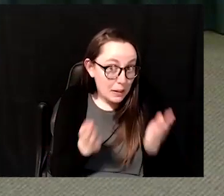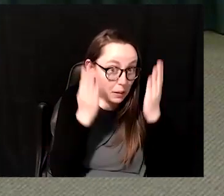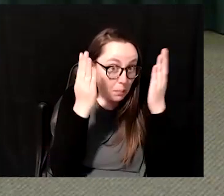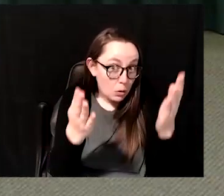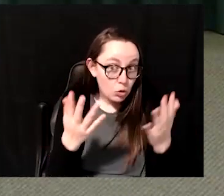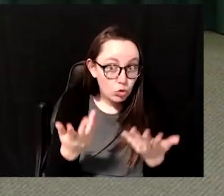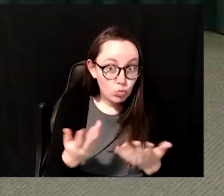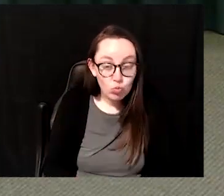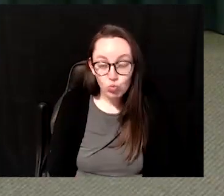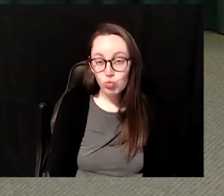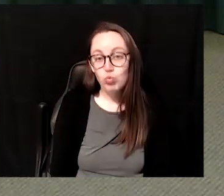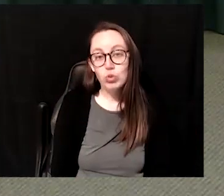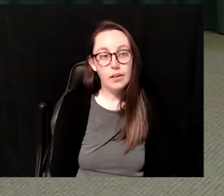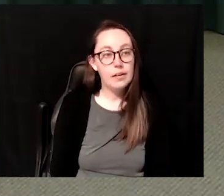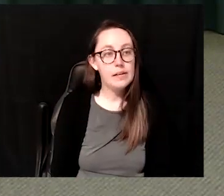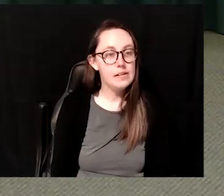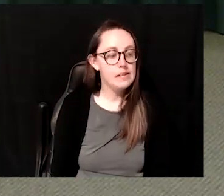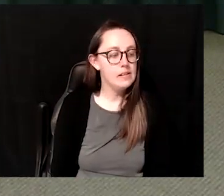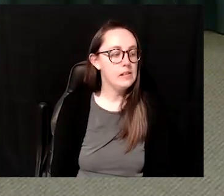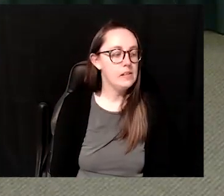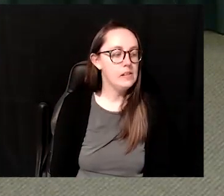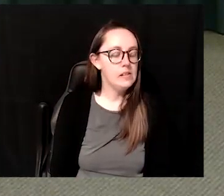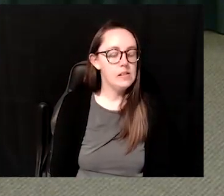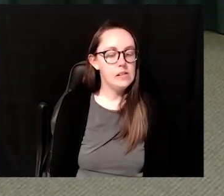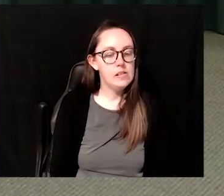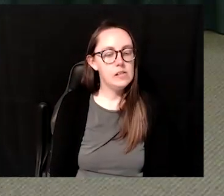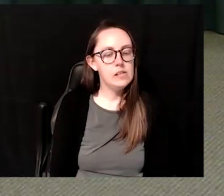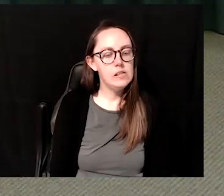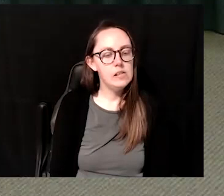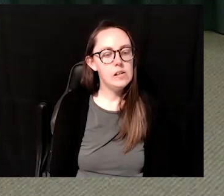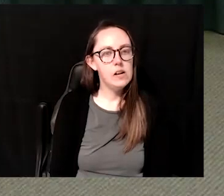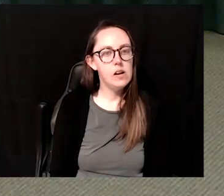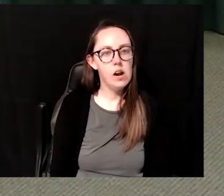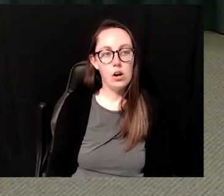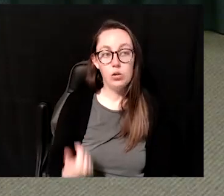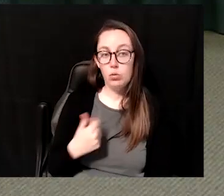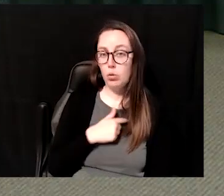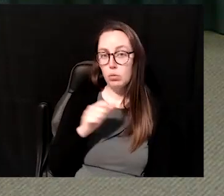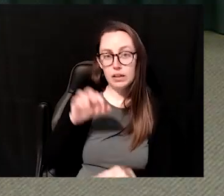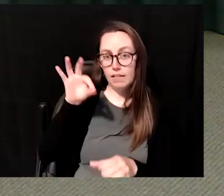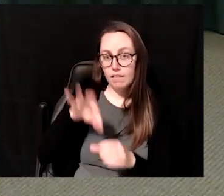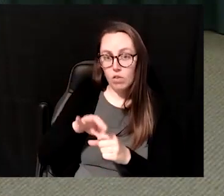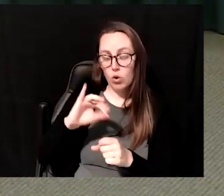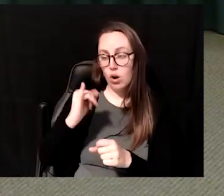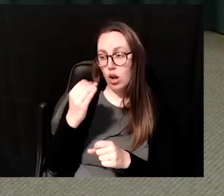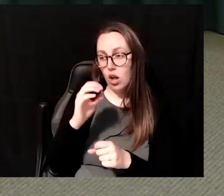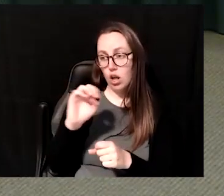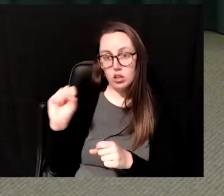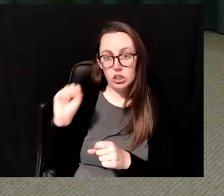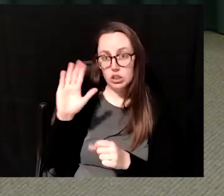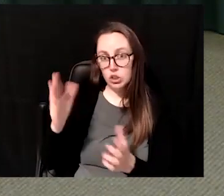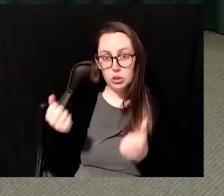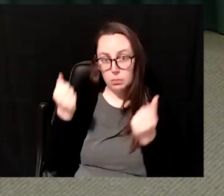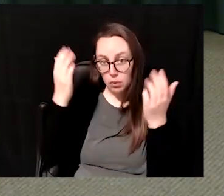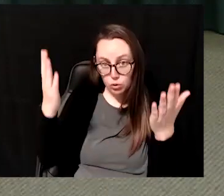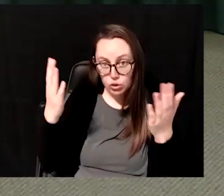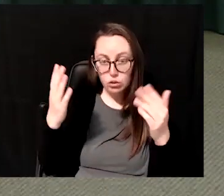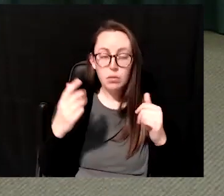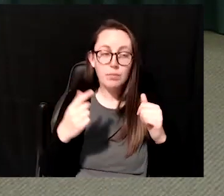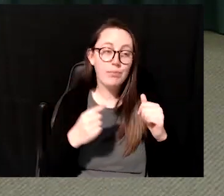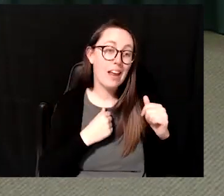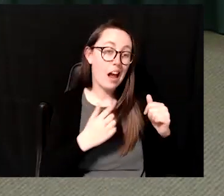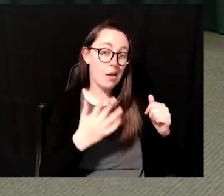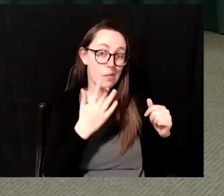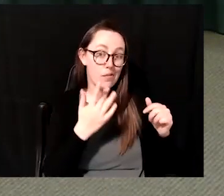believe a good vote on Josh's motion I would prefer to split it myself as well